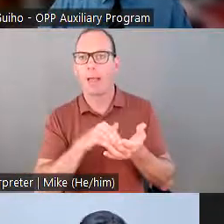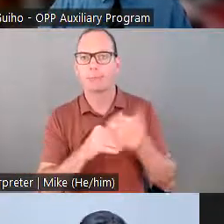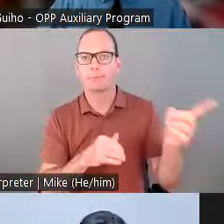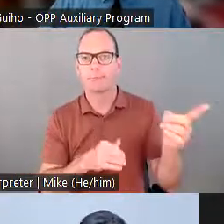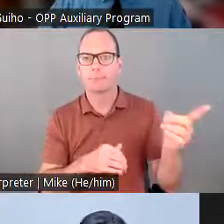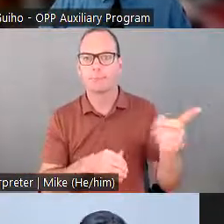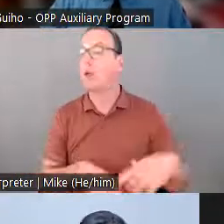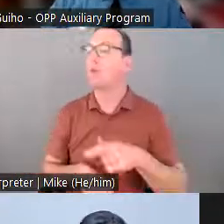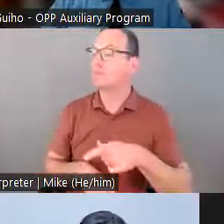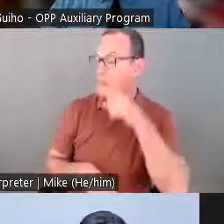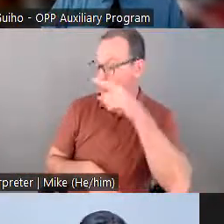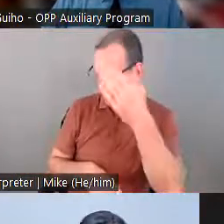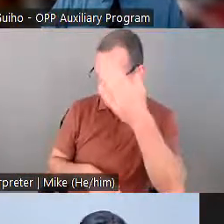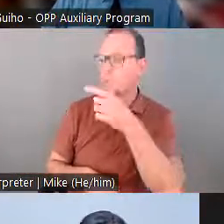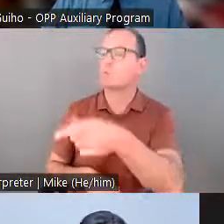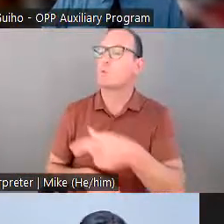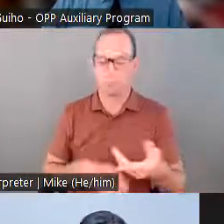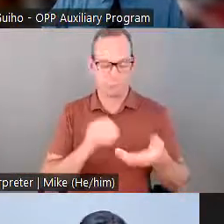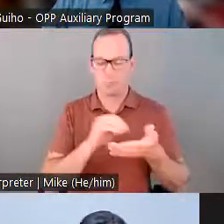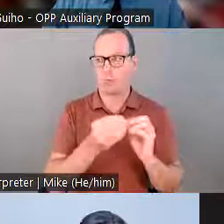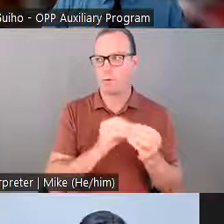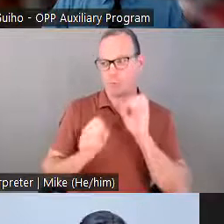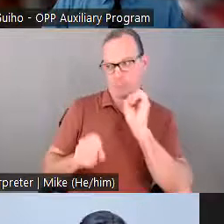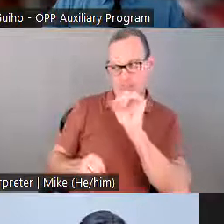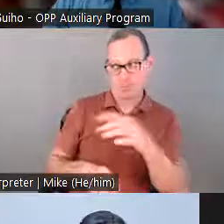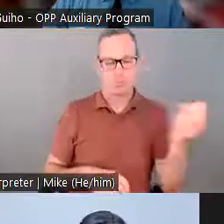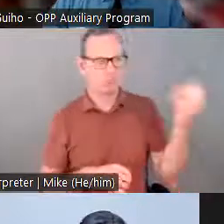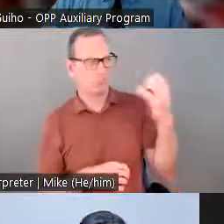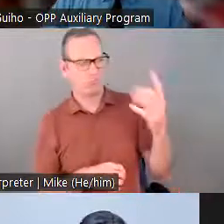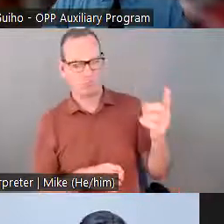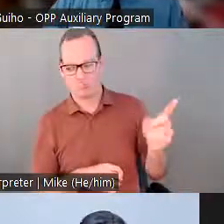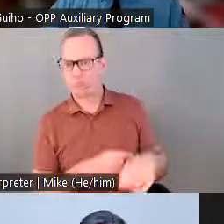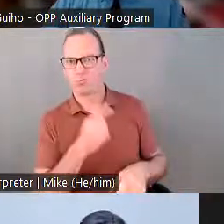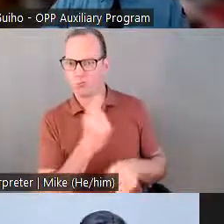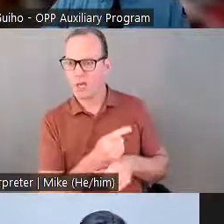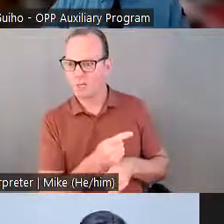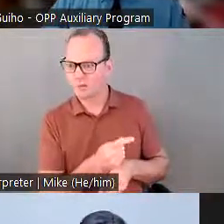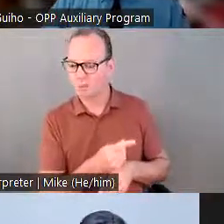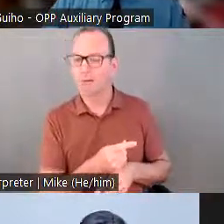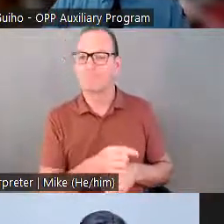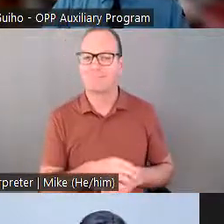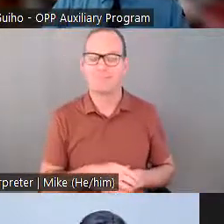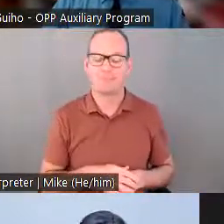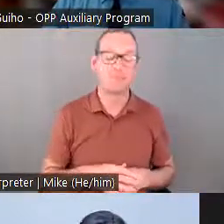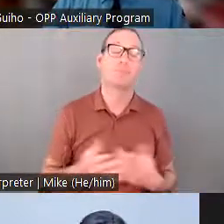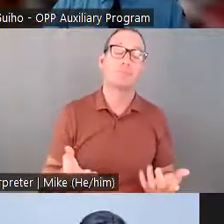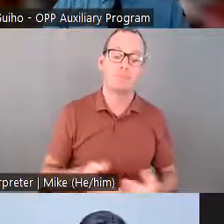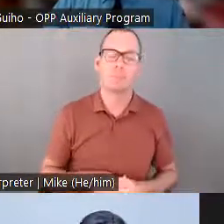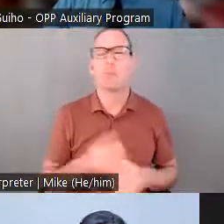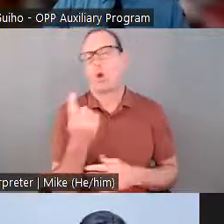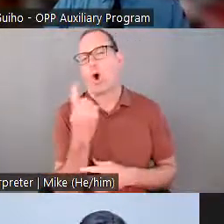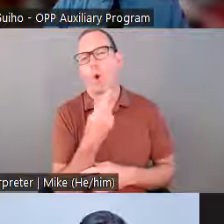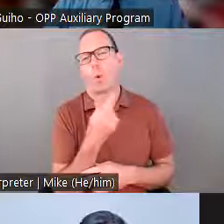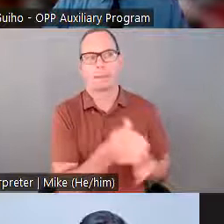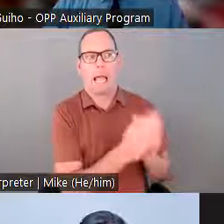extra piece from you that they didn't have previously. They always request, like I say, your personal information, and they threaten to